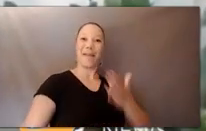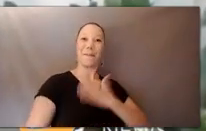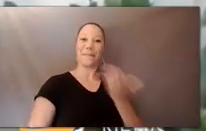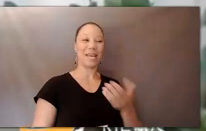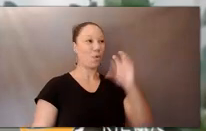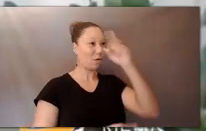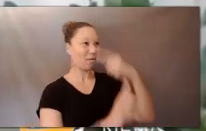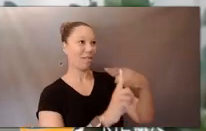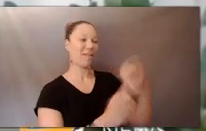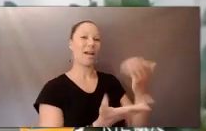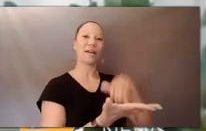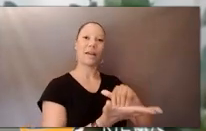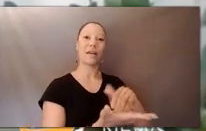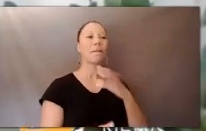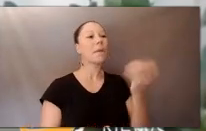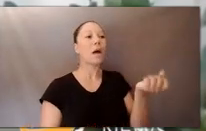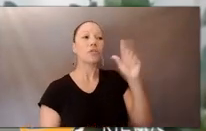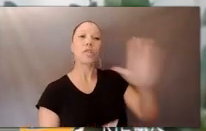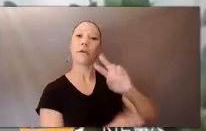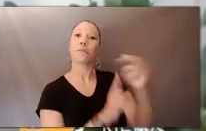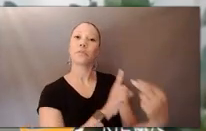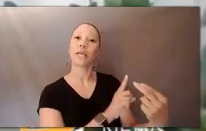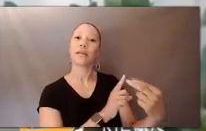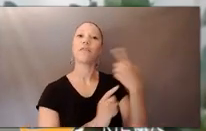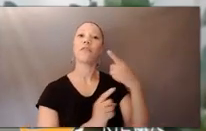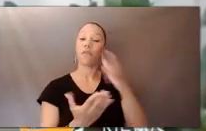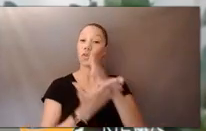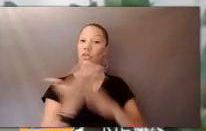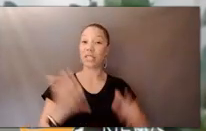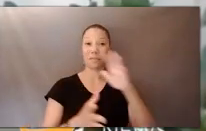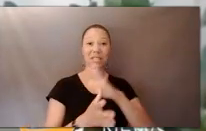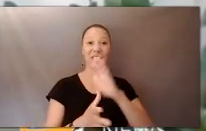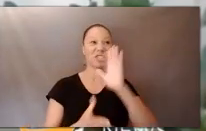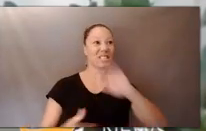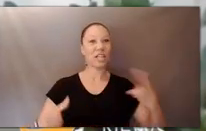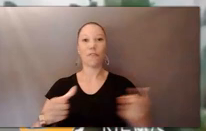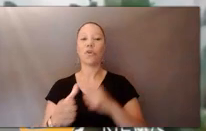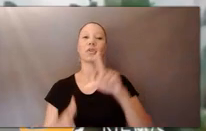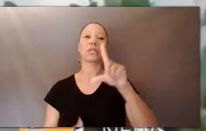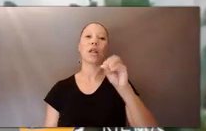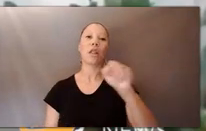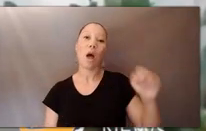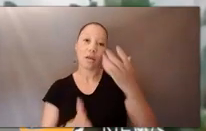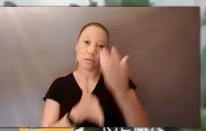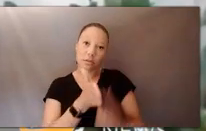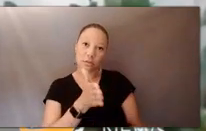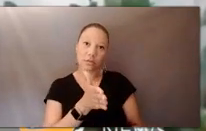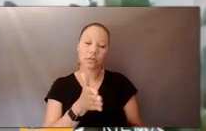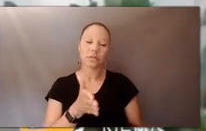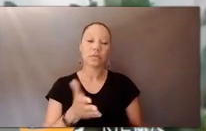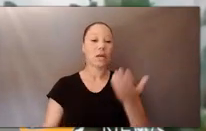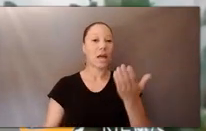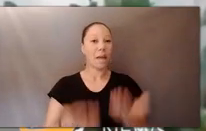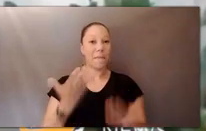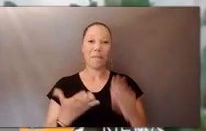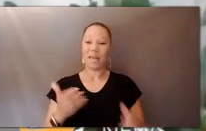but trying to come from their perspective. For some of our seniors, this is the first major loss that they'll experience, and maybe the hardest thing that they've